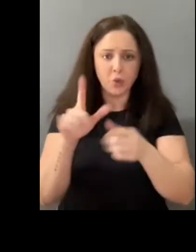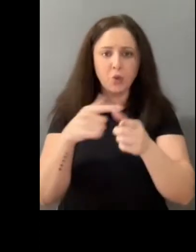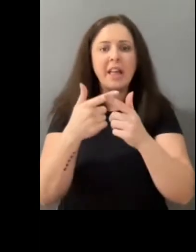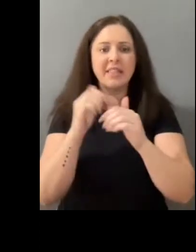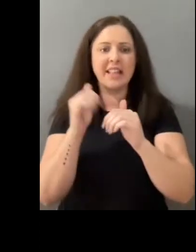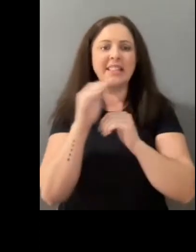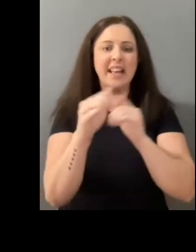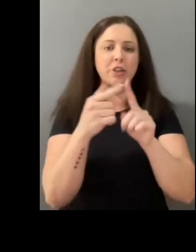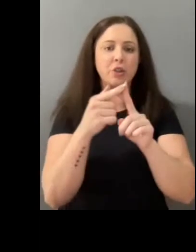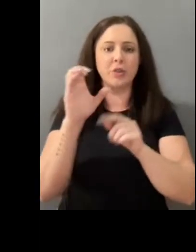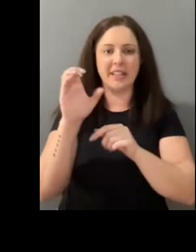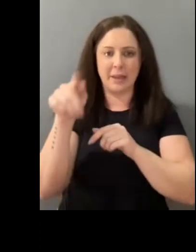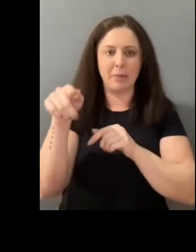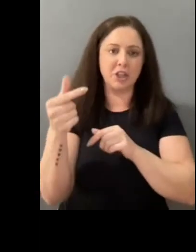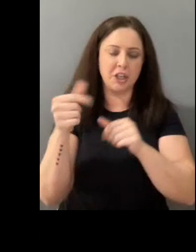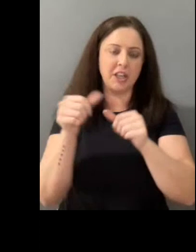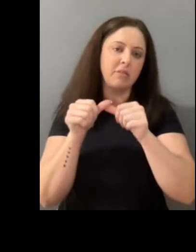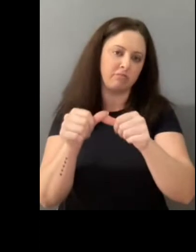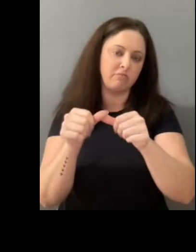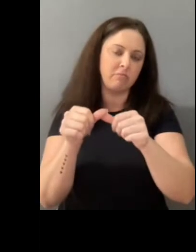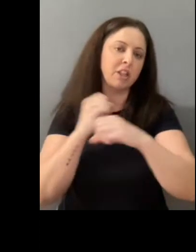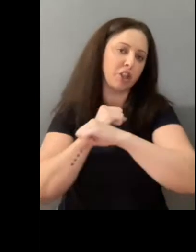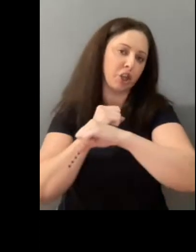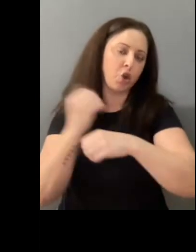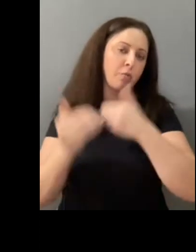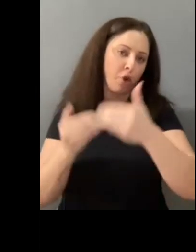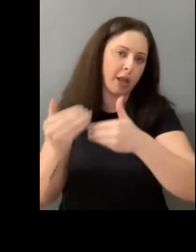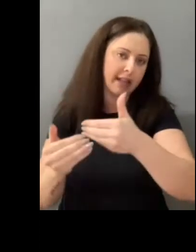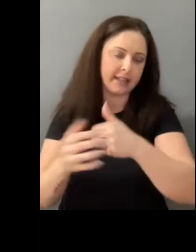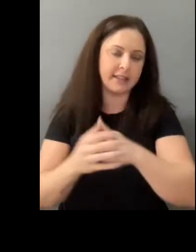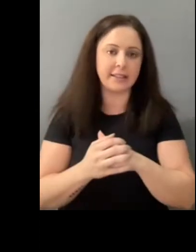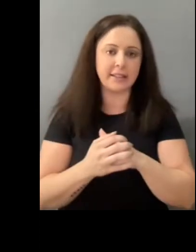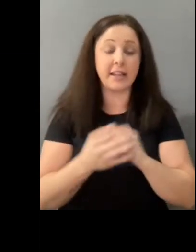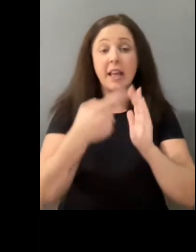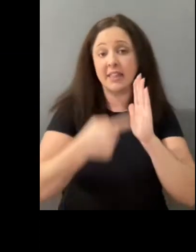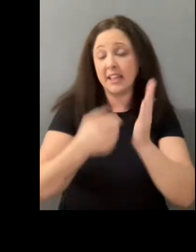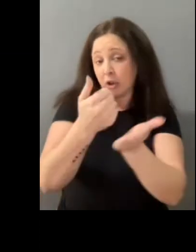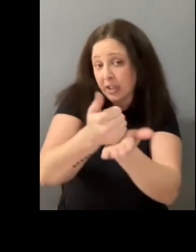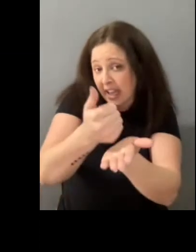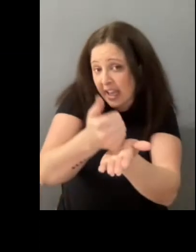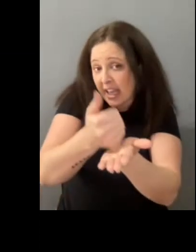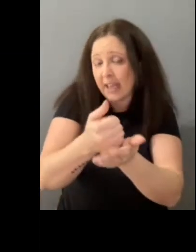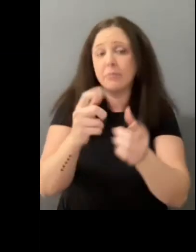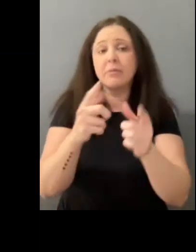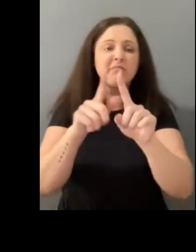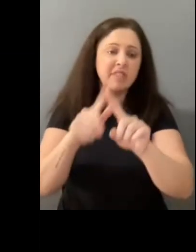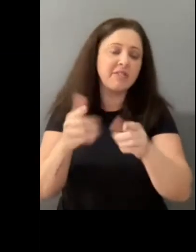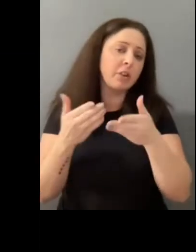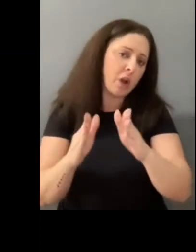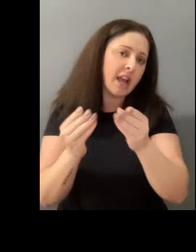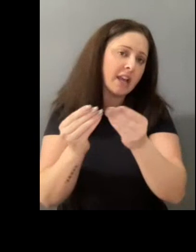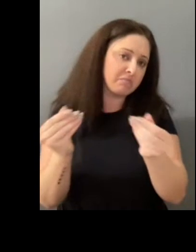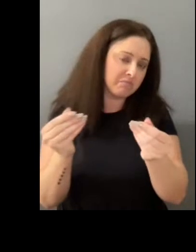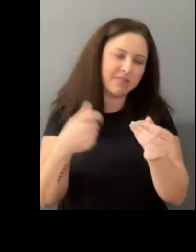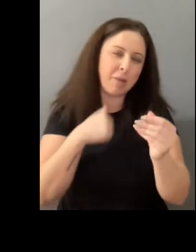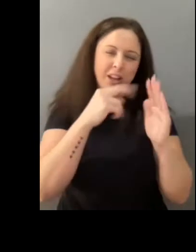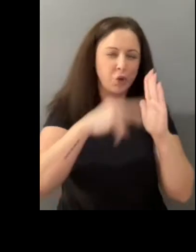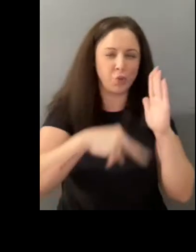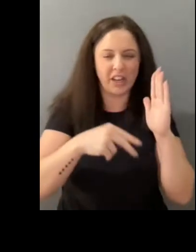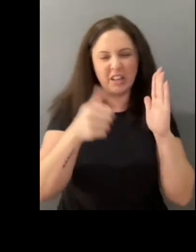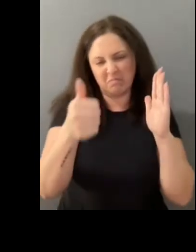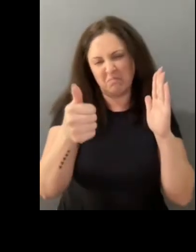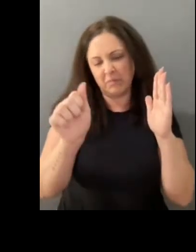secure process. Here you'll see some tips and tricks for the process. Again, I won't read all these to